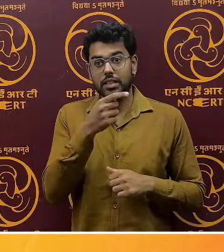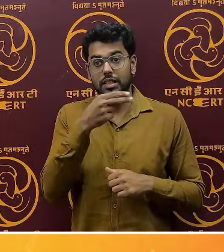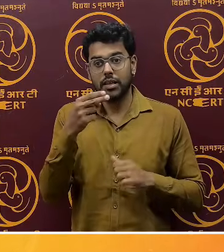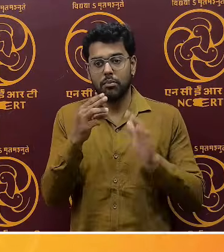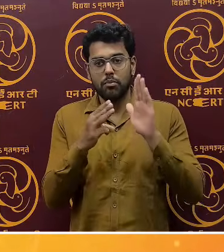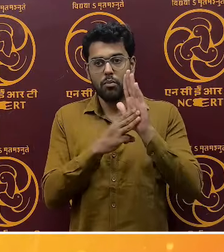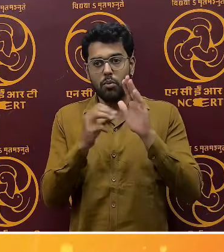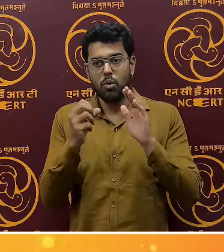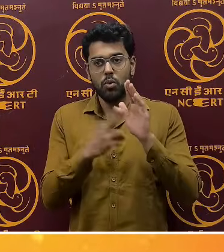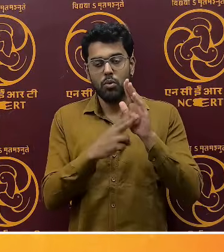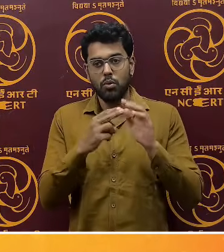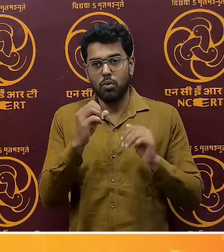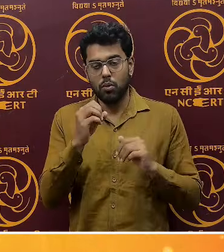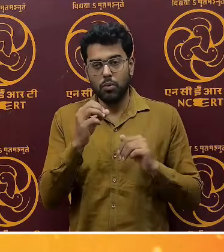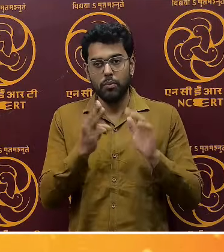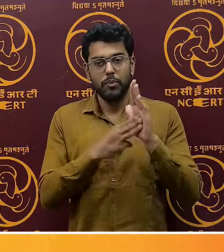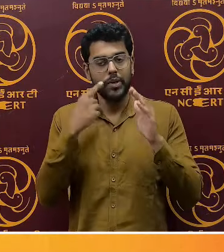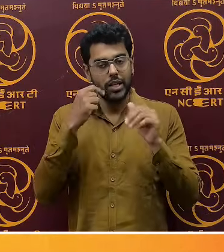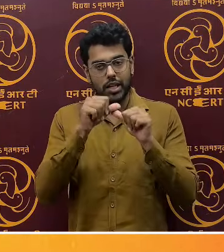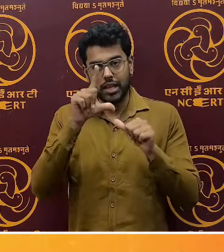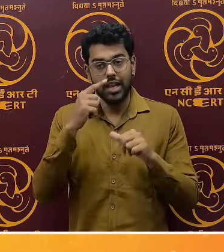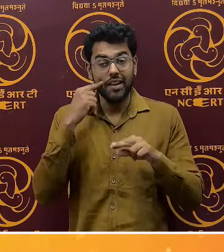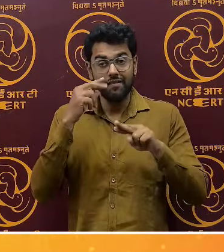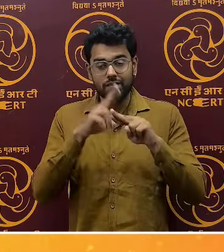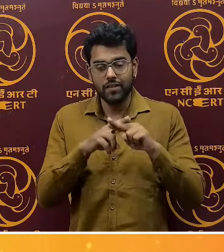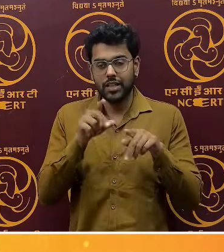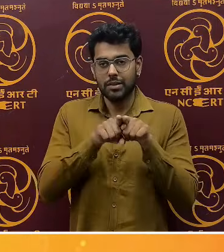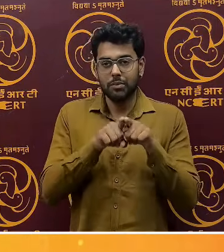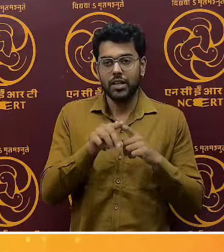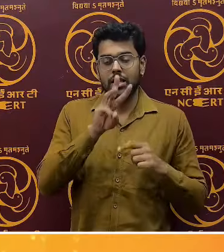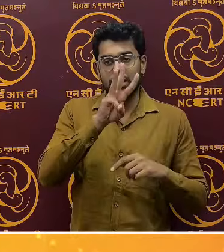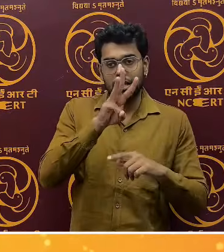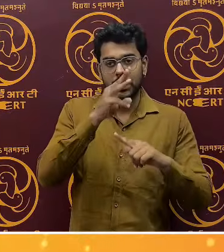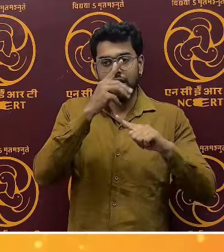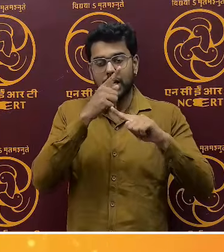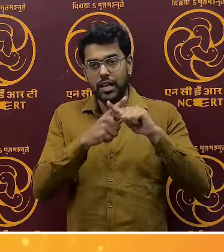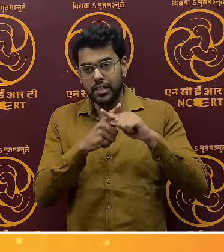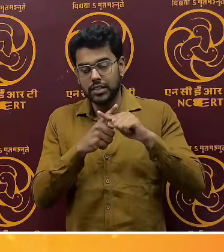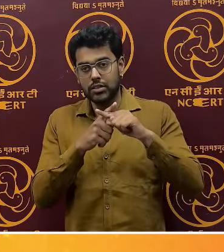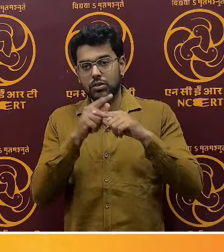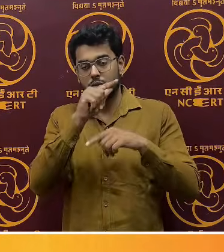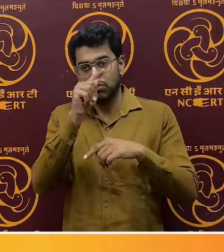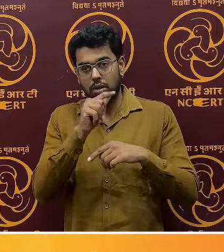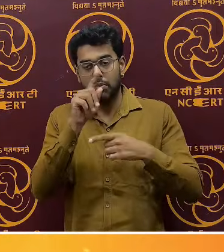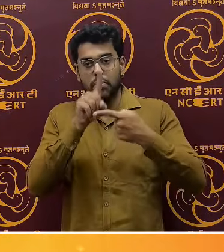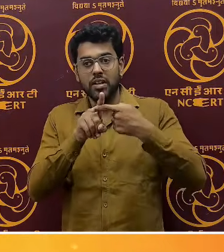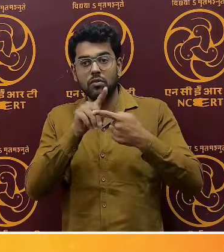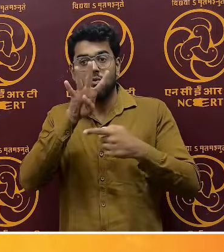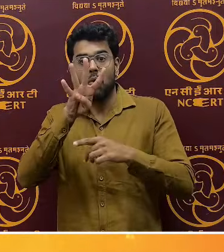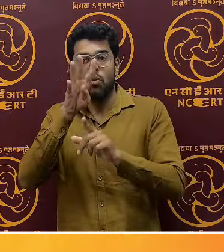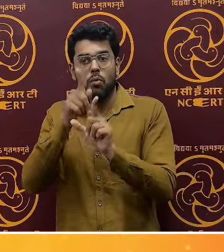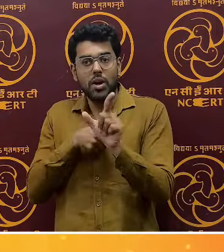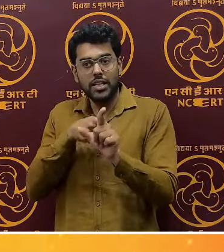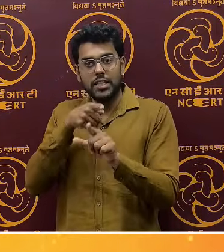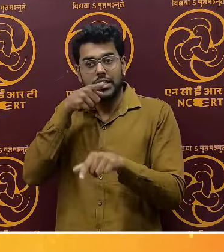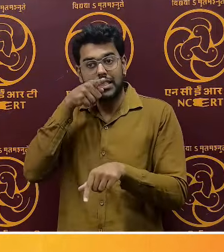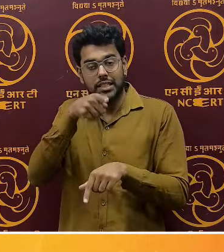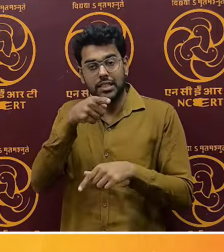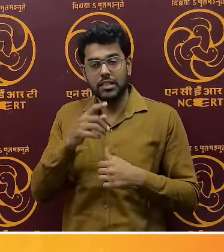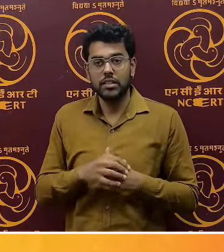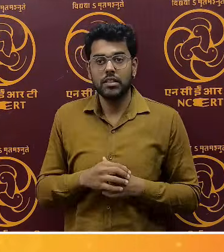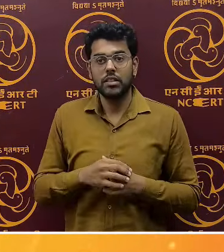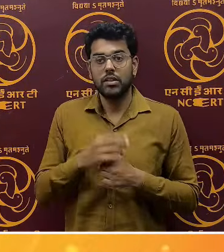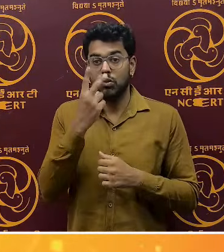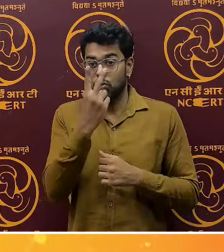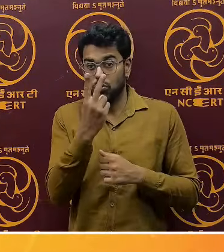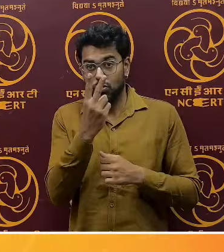monomial. If there are two terms, for example 3x square plus 4y, there are two terms.